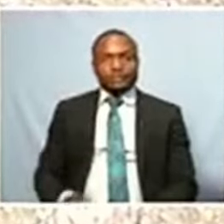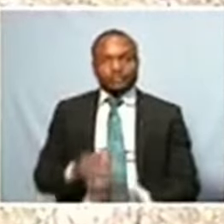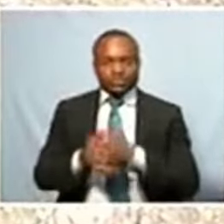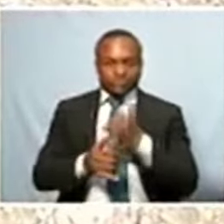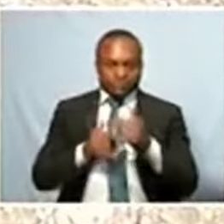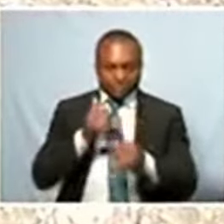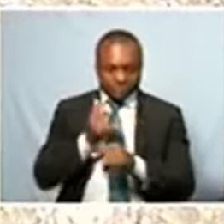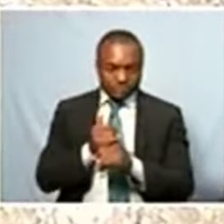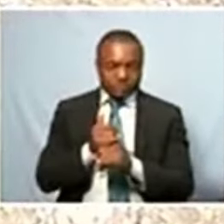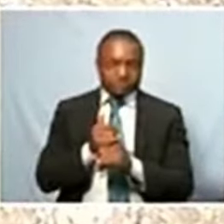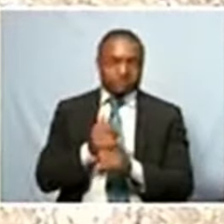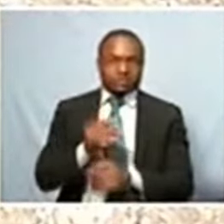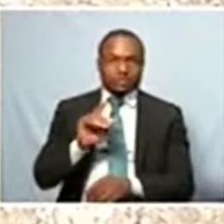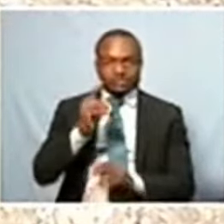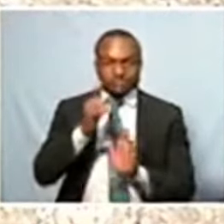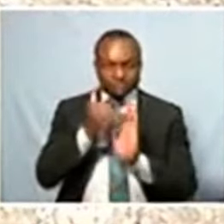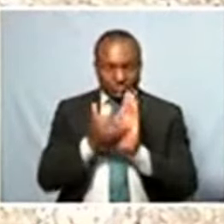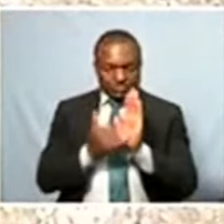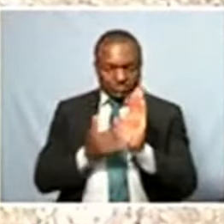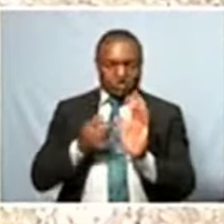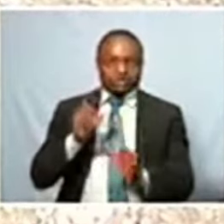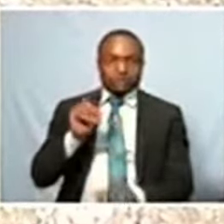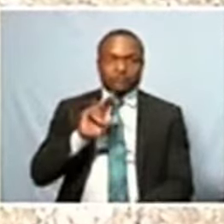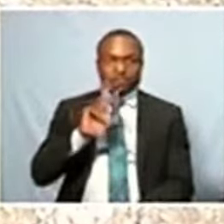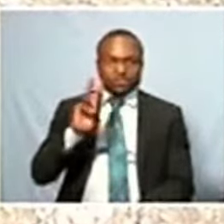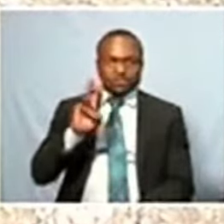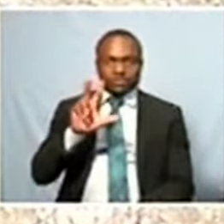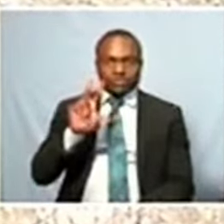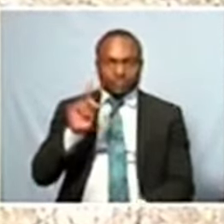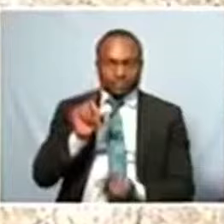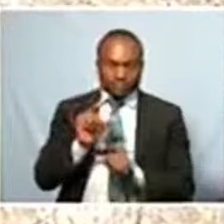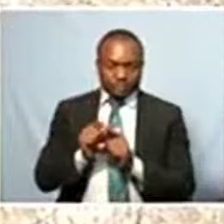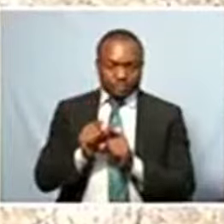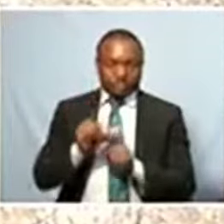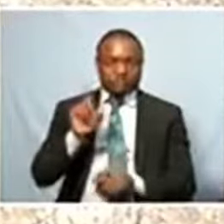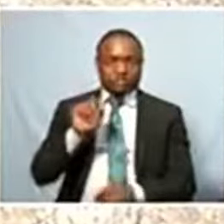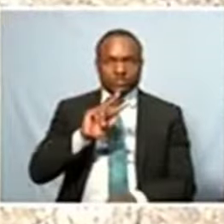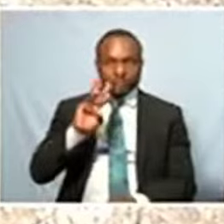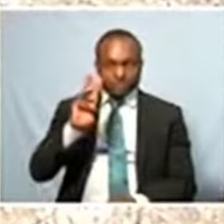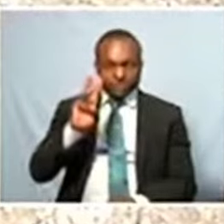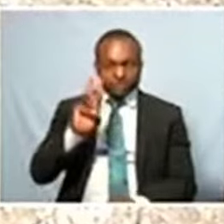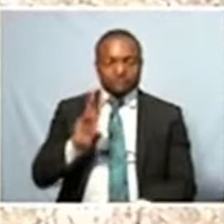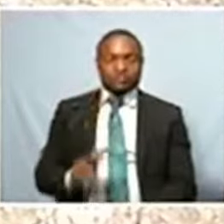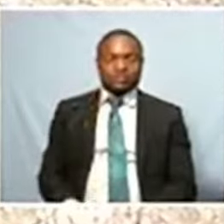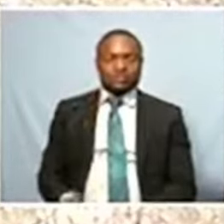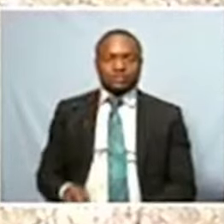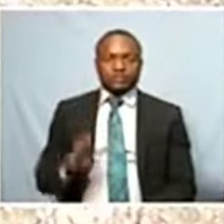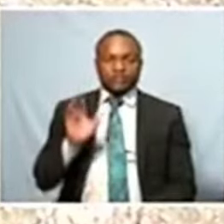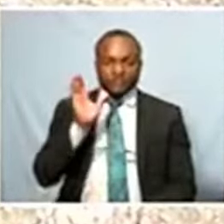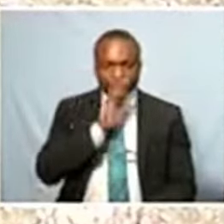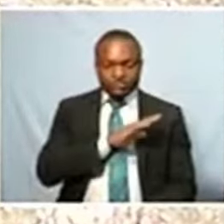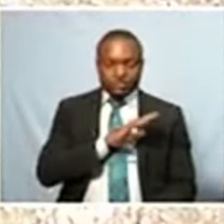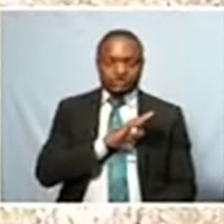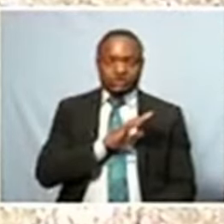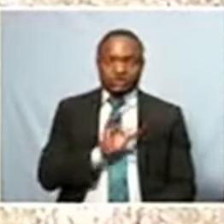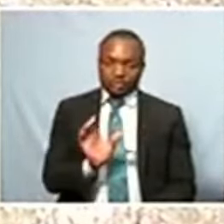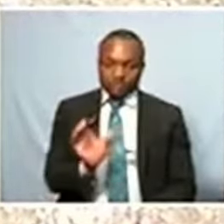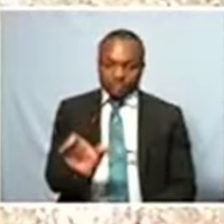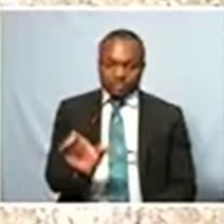the year 1st January 2026 to 31st December 2026 has gone through